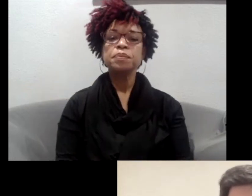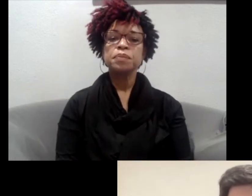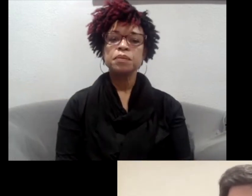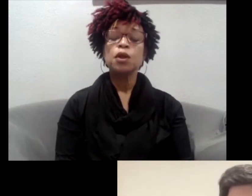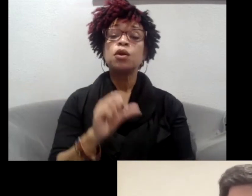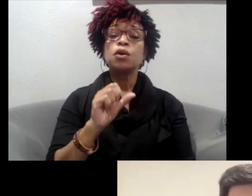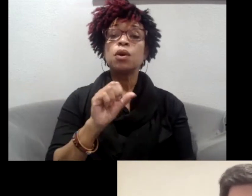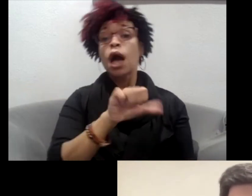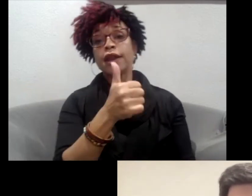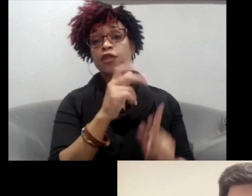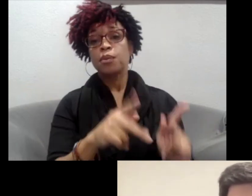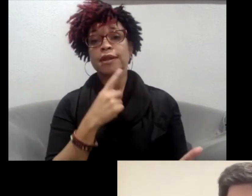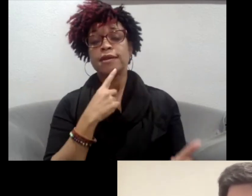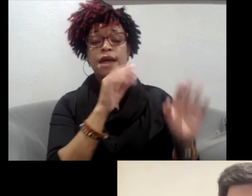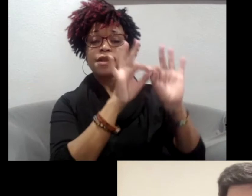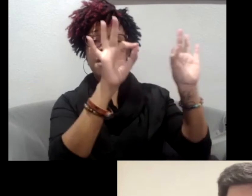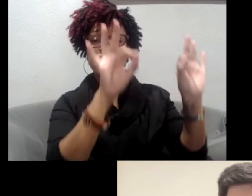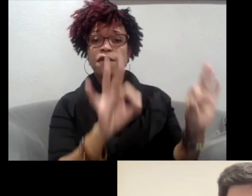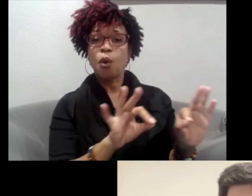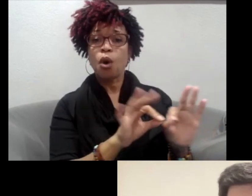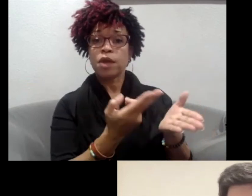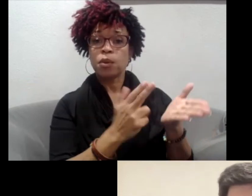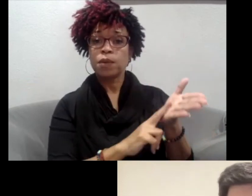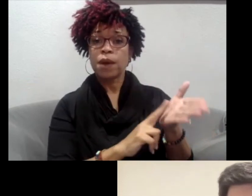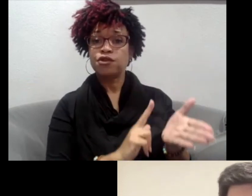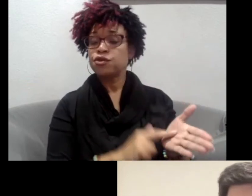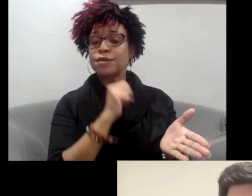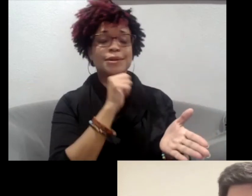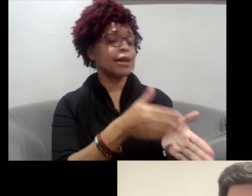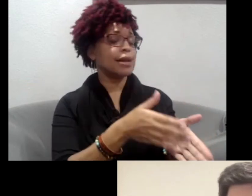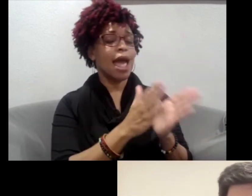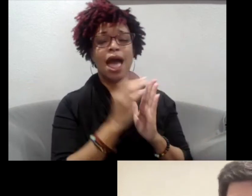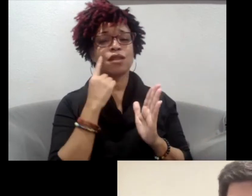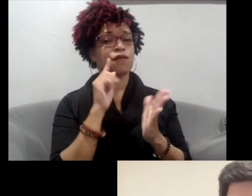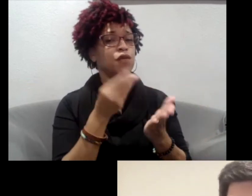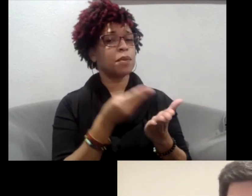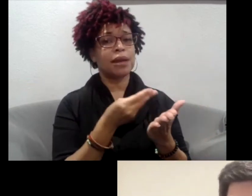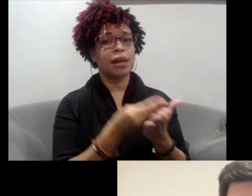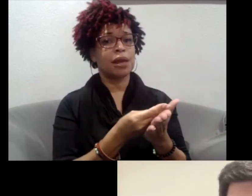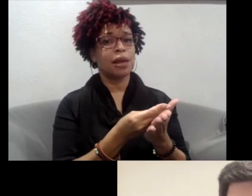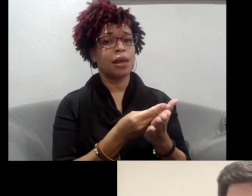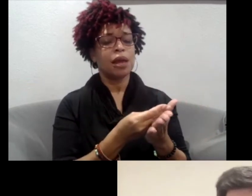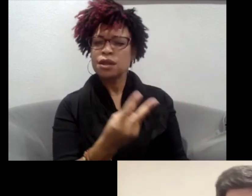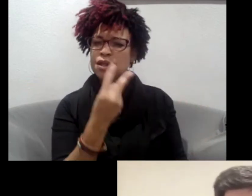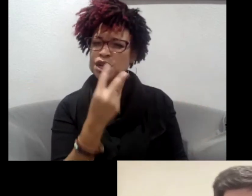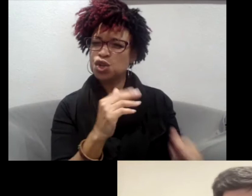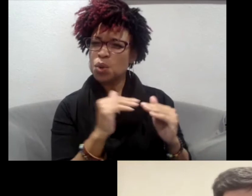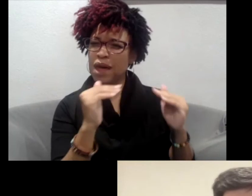Someone else said the form re-registered didn't ask for money. Is this a 2-step process?